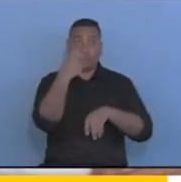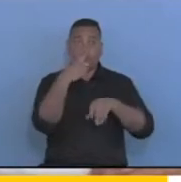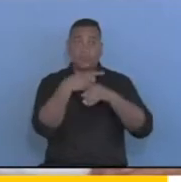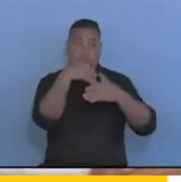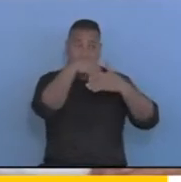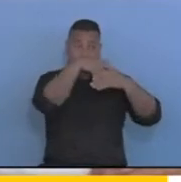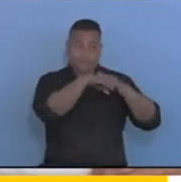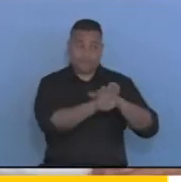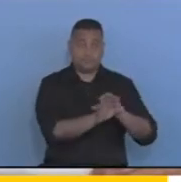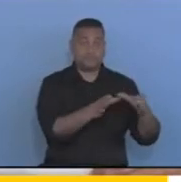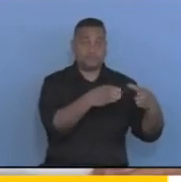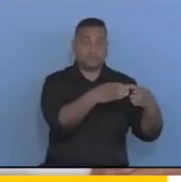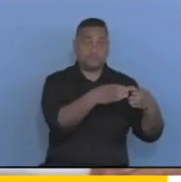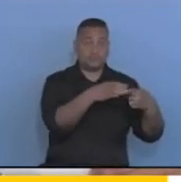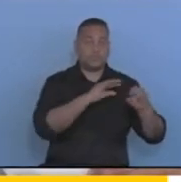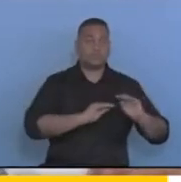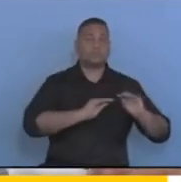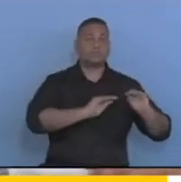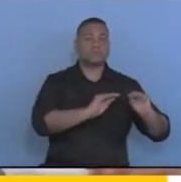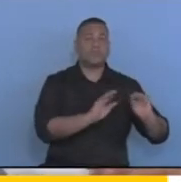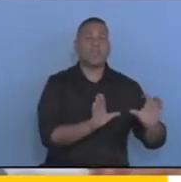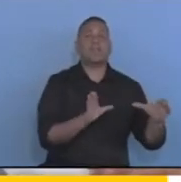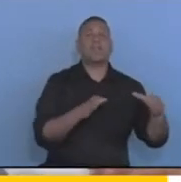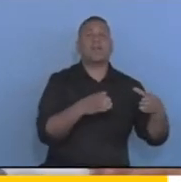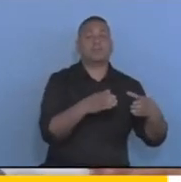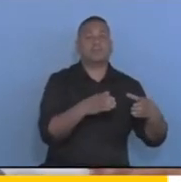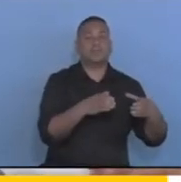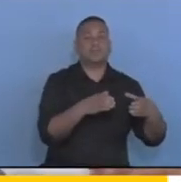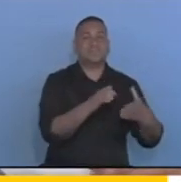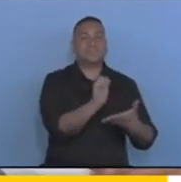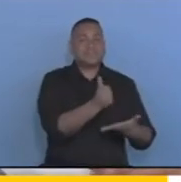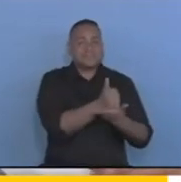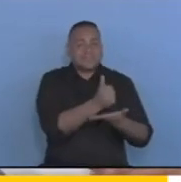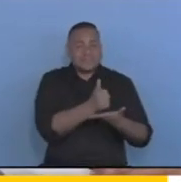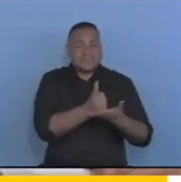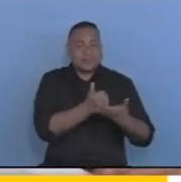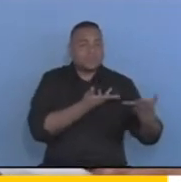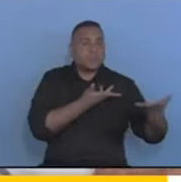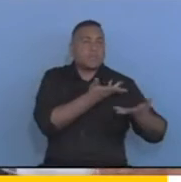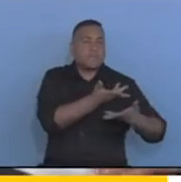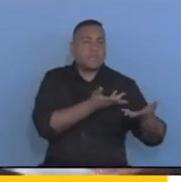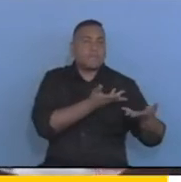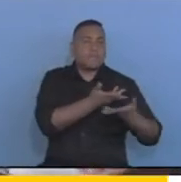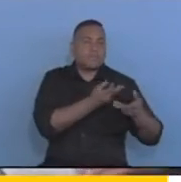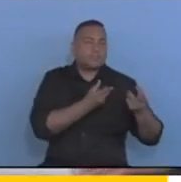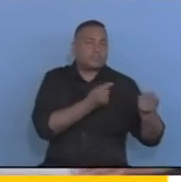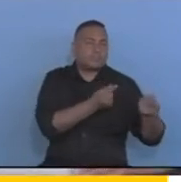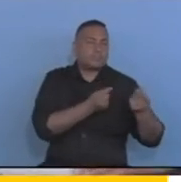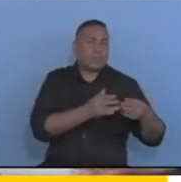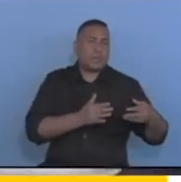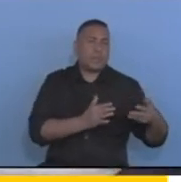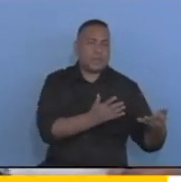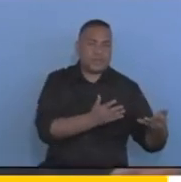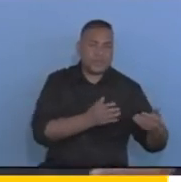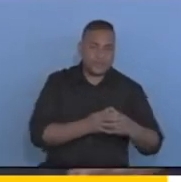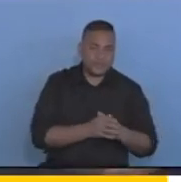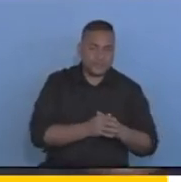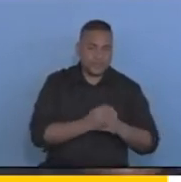them in a classroom. We will sit down and we will do the theoretical